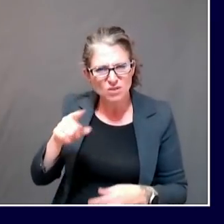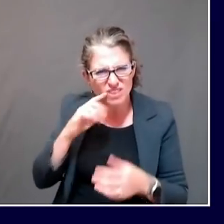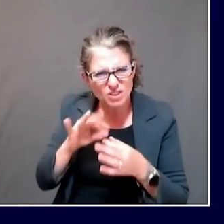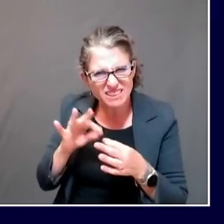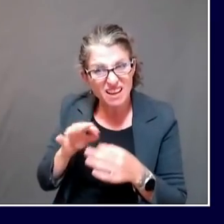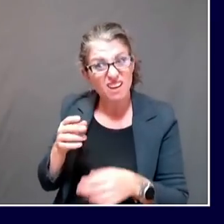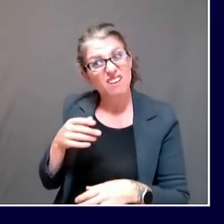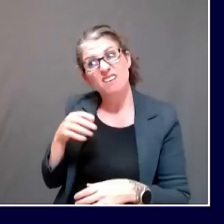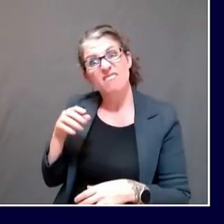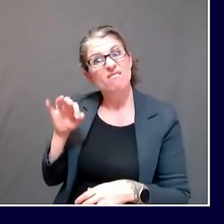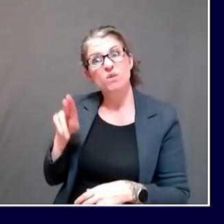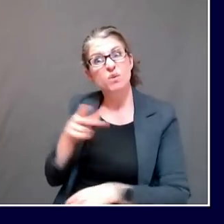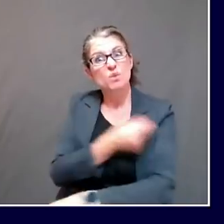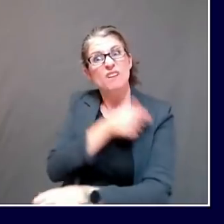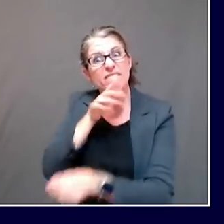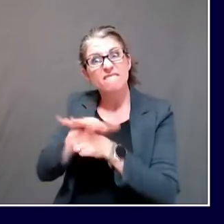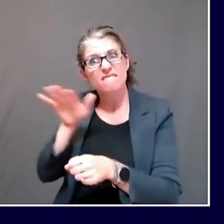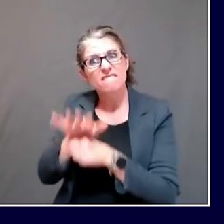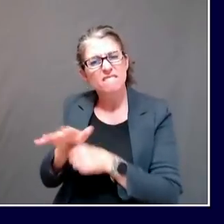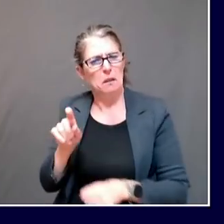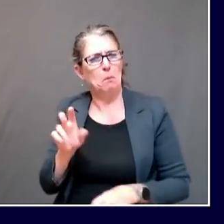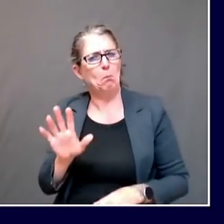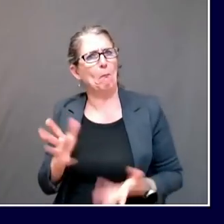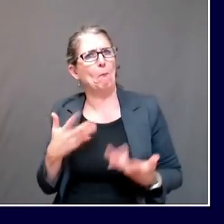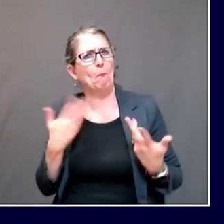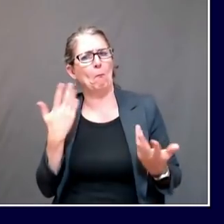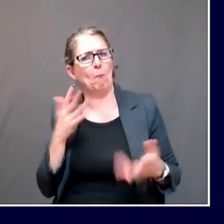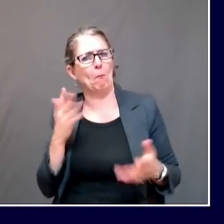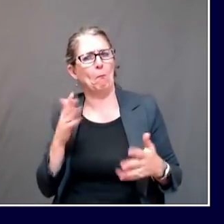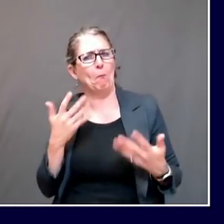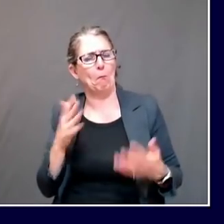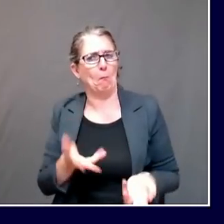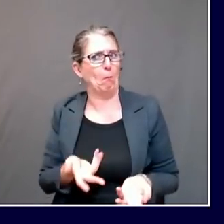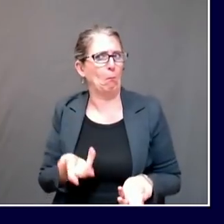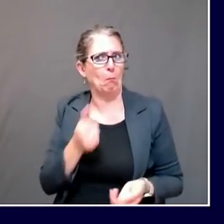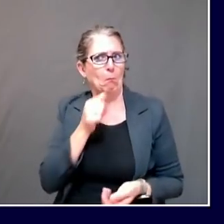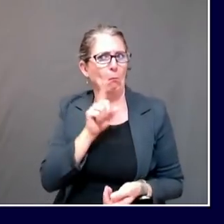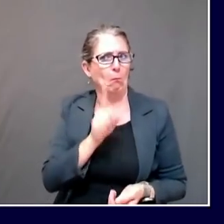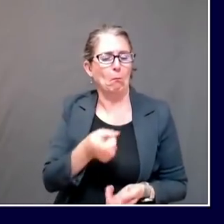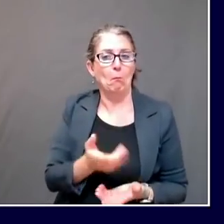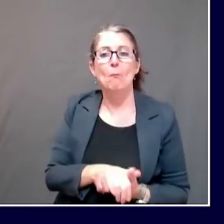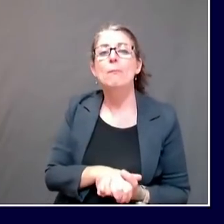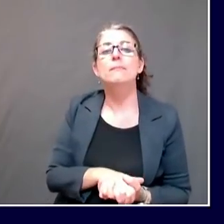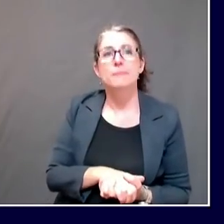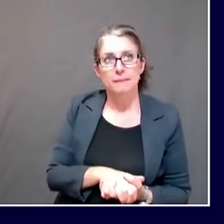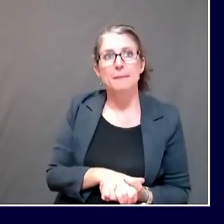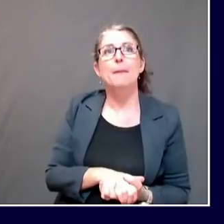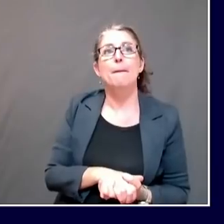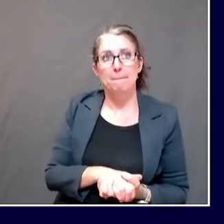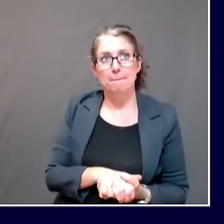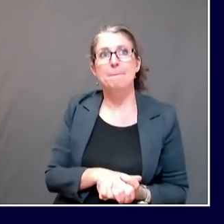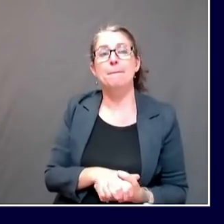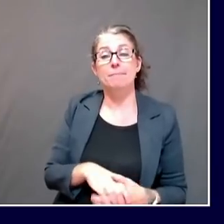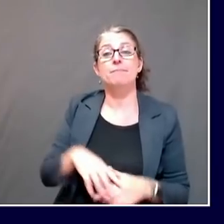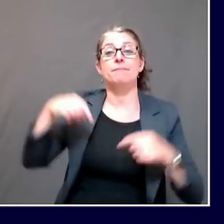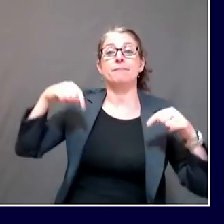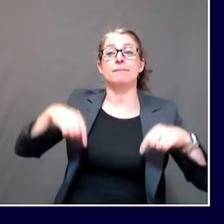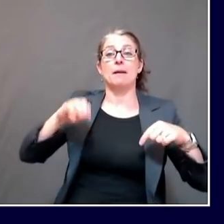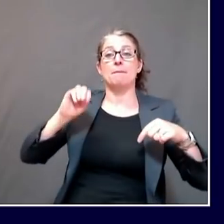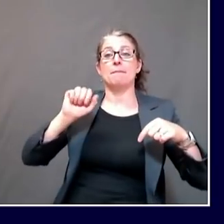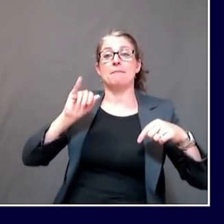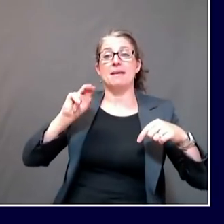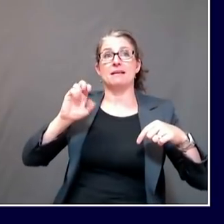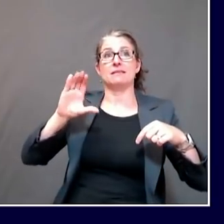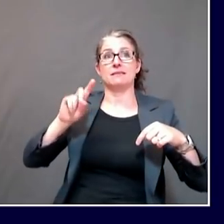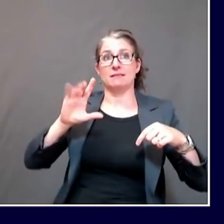of weeks, let alone a couple of months. For that reason, Maine CDC, as well as the US CDC, recommends getting your